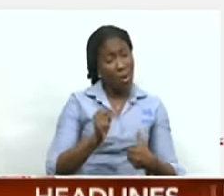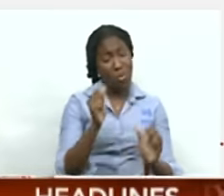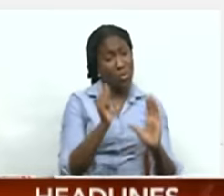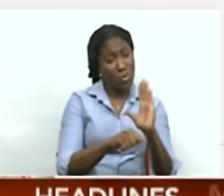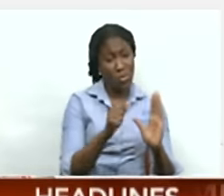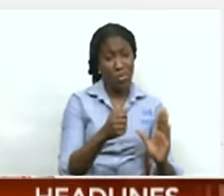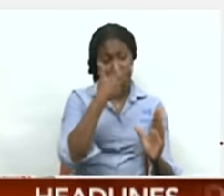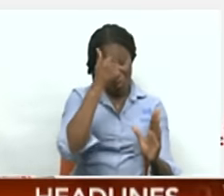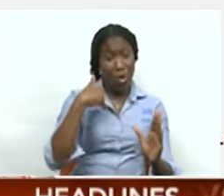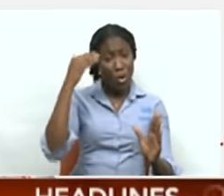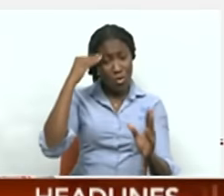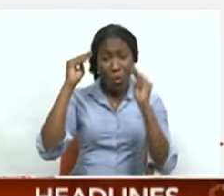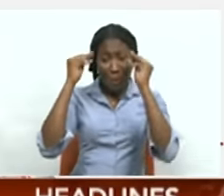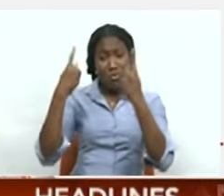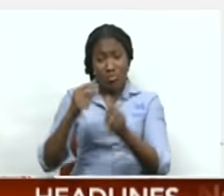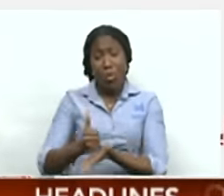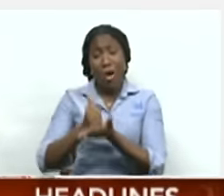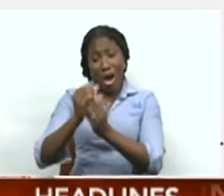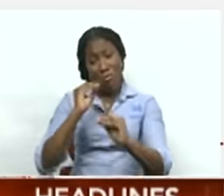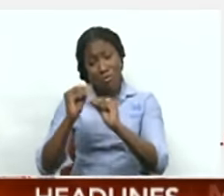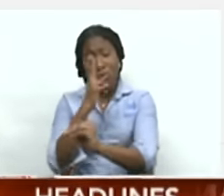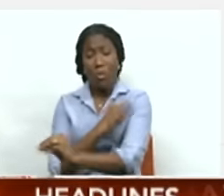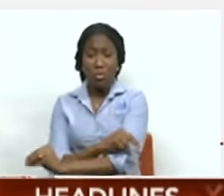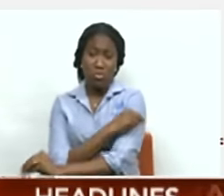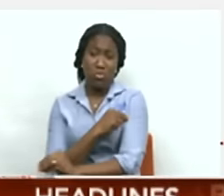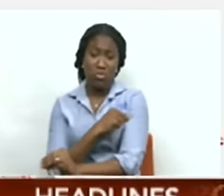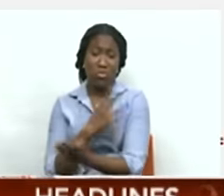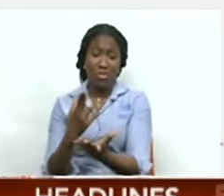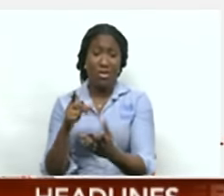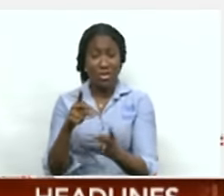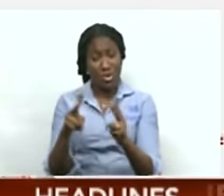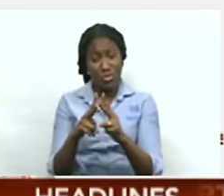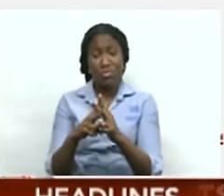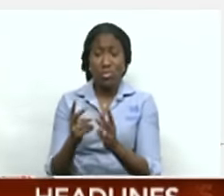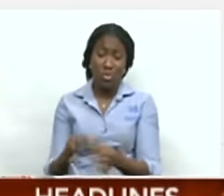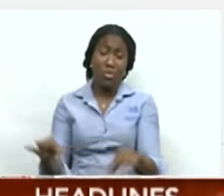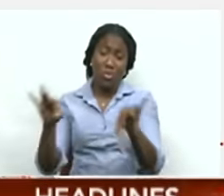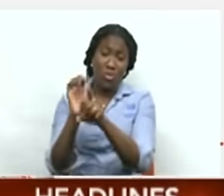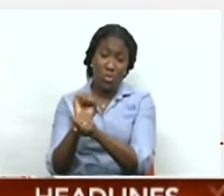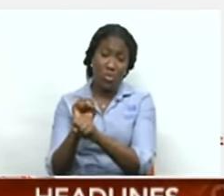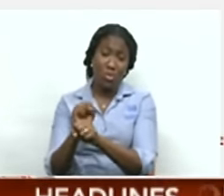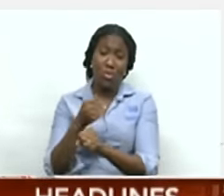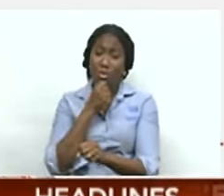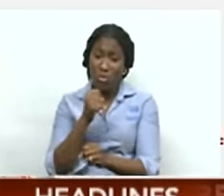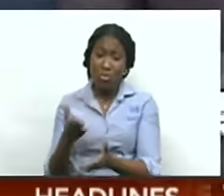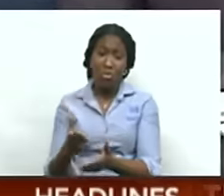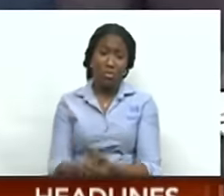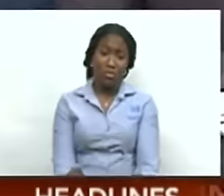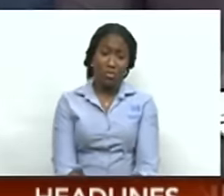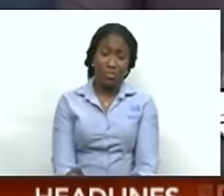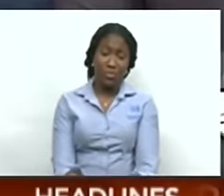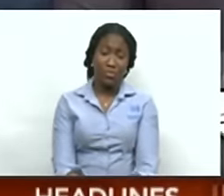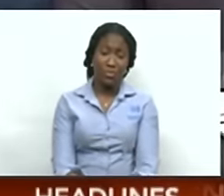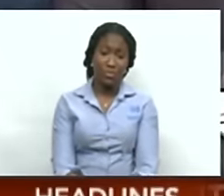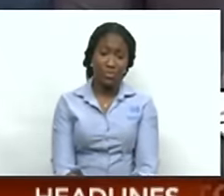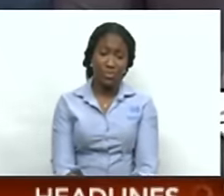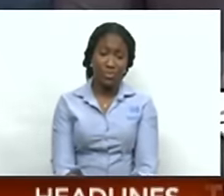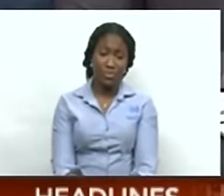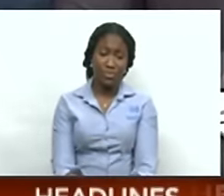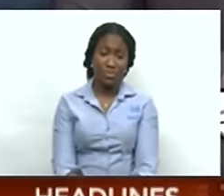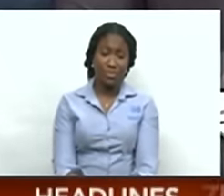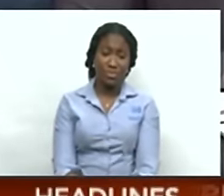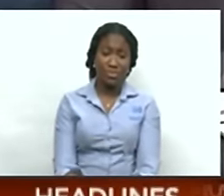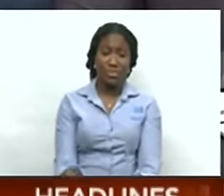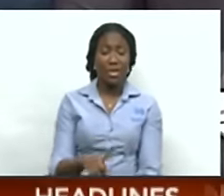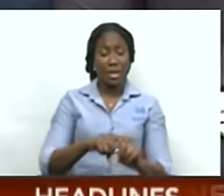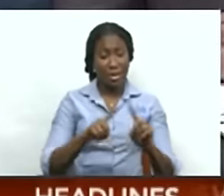being conducted, because it's really an antiquated building. In response, the SWRHA said before works